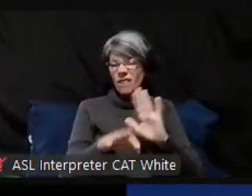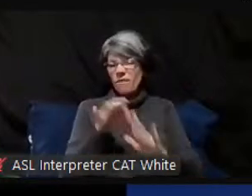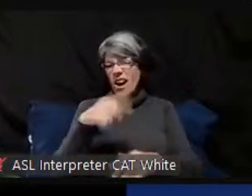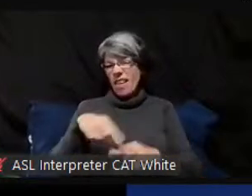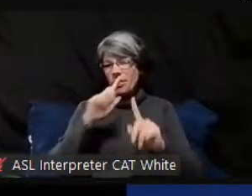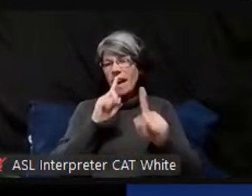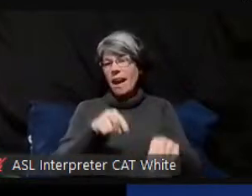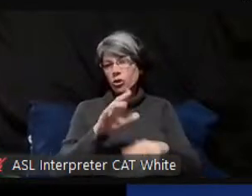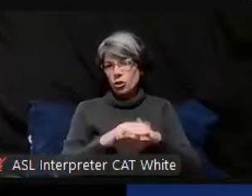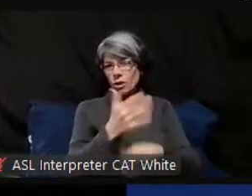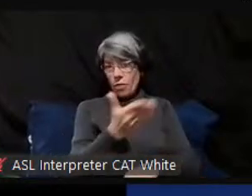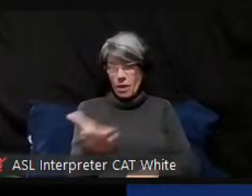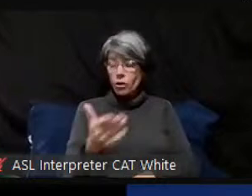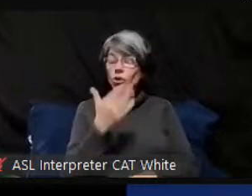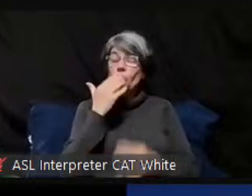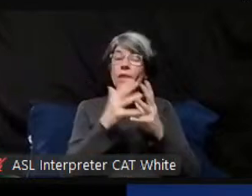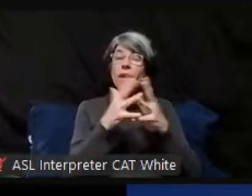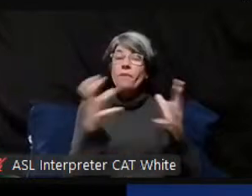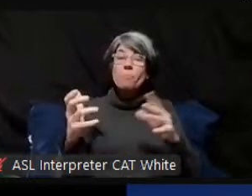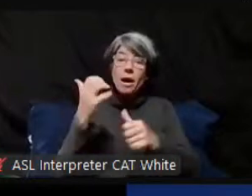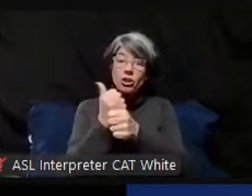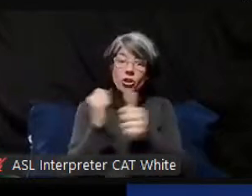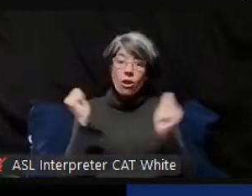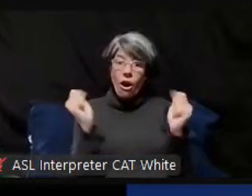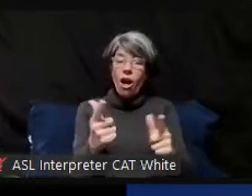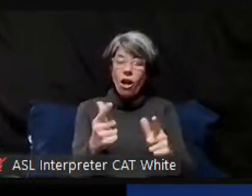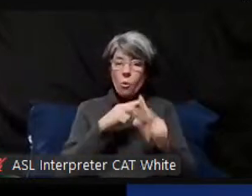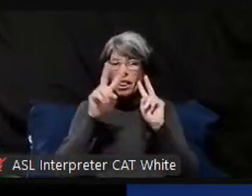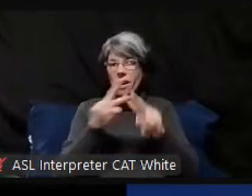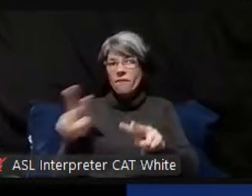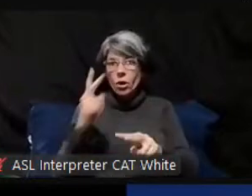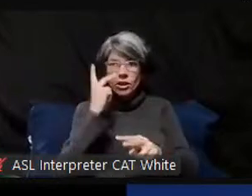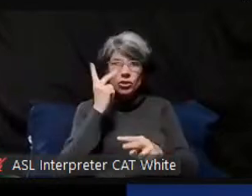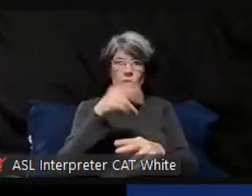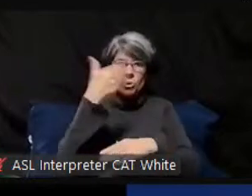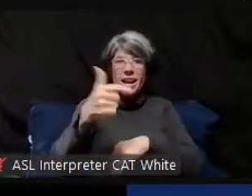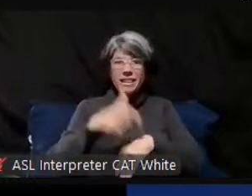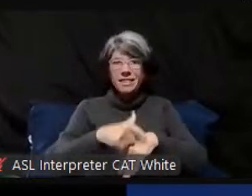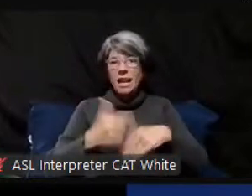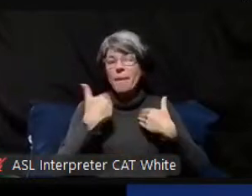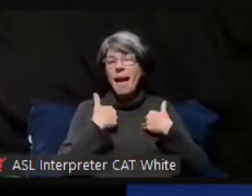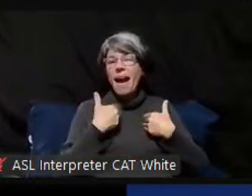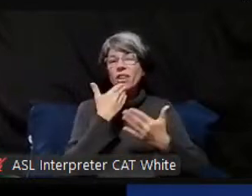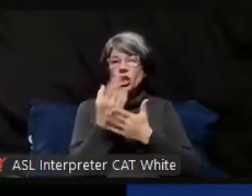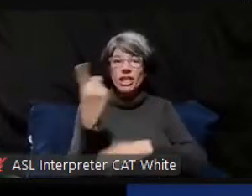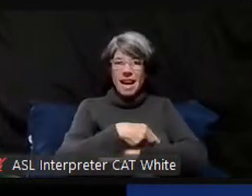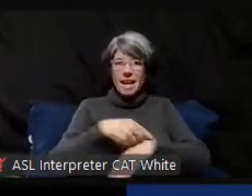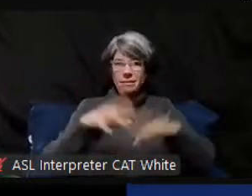answers on there. So thank you very much, everyone, and we look forward to seeing you next time. Have a good day.